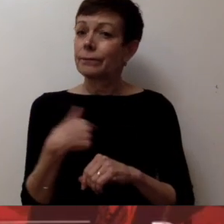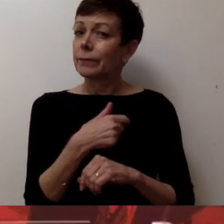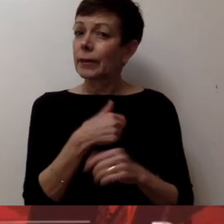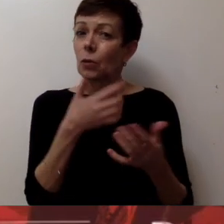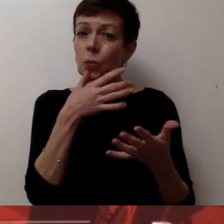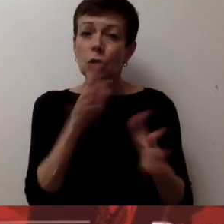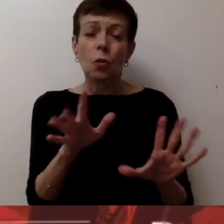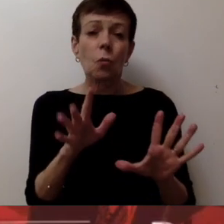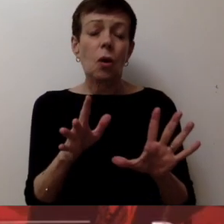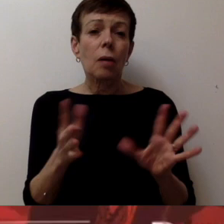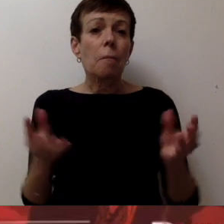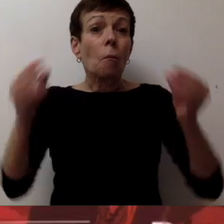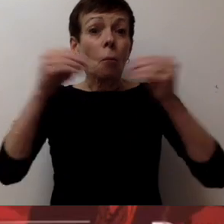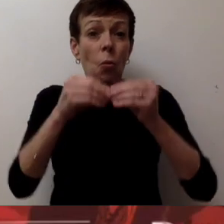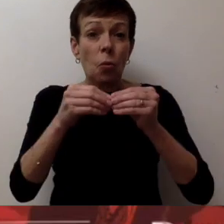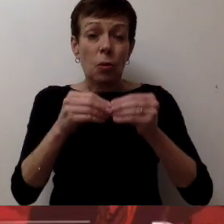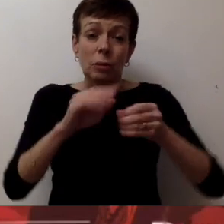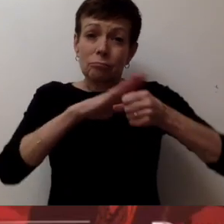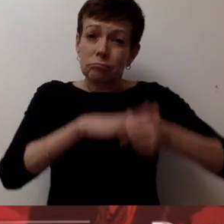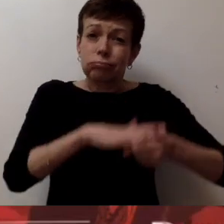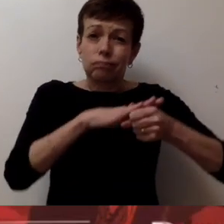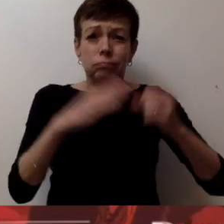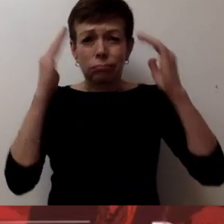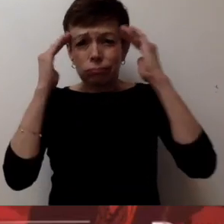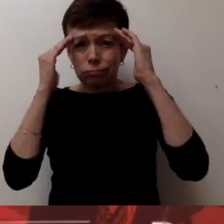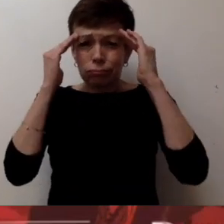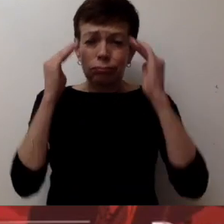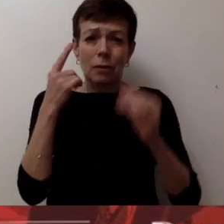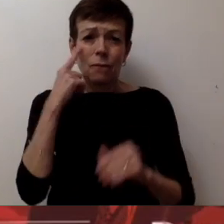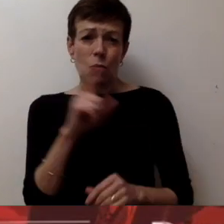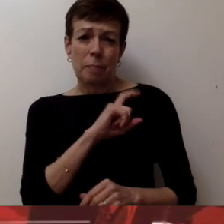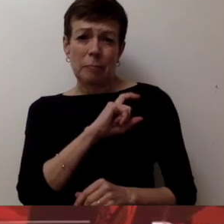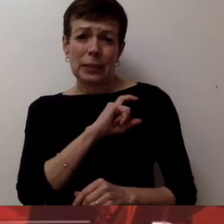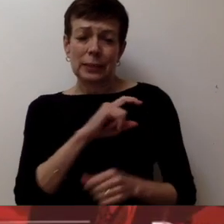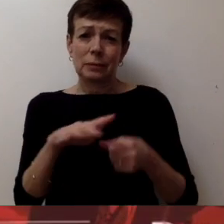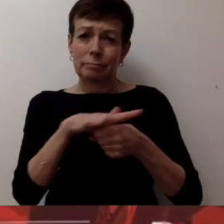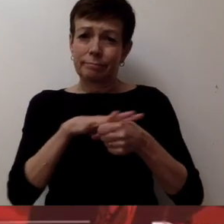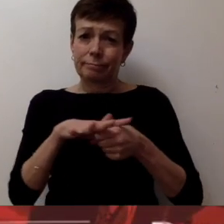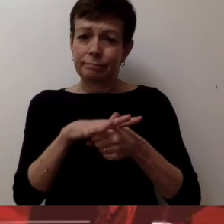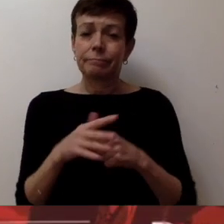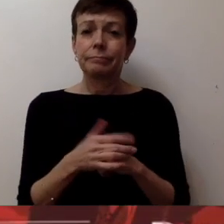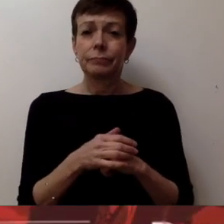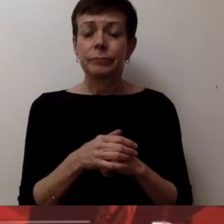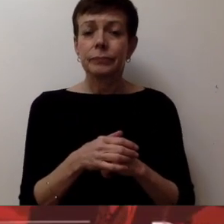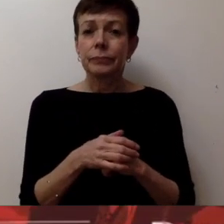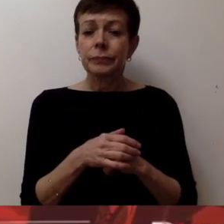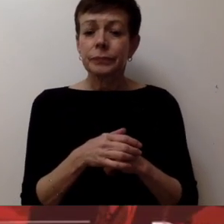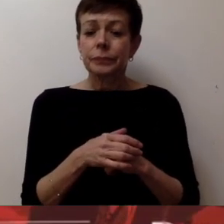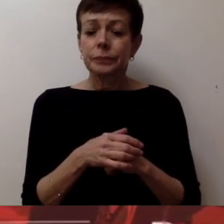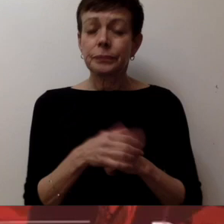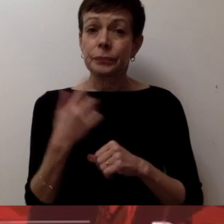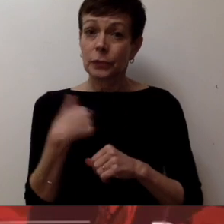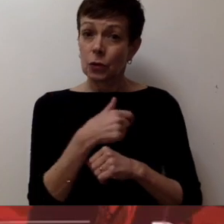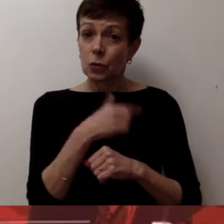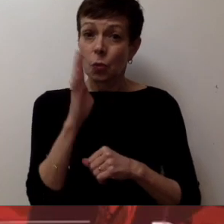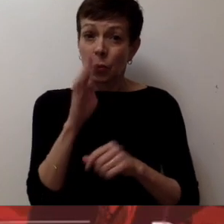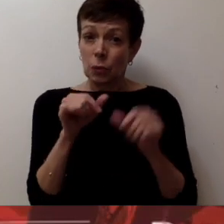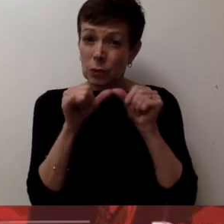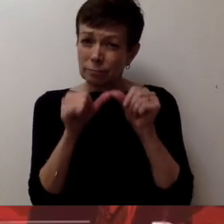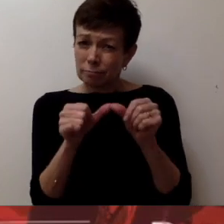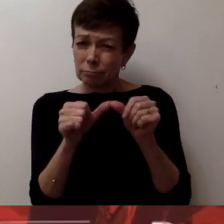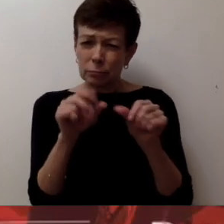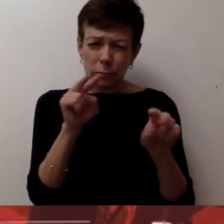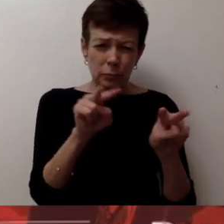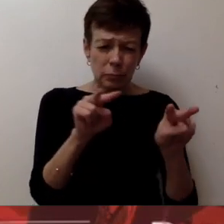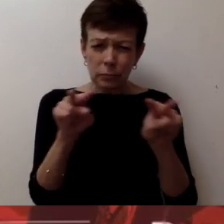any unnecessary or undue pressures on our local police capacity. And so we will continue to monitor and to